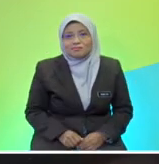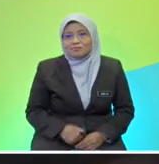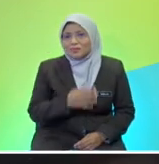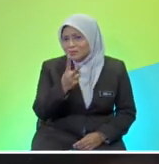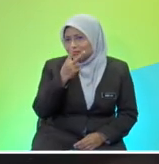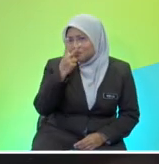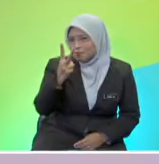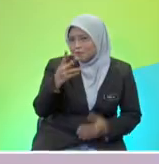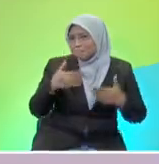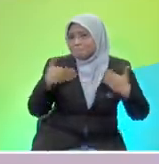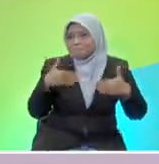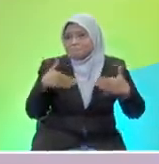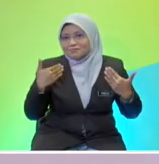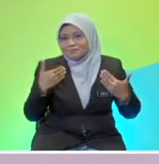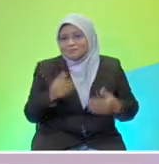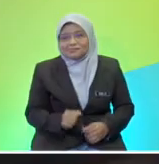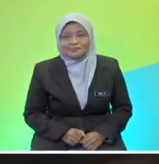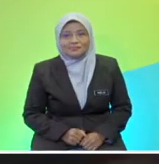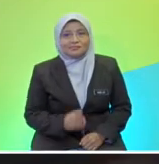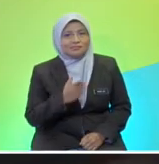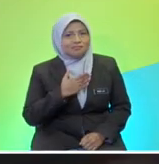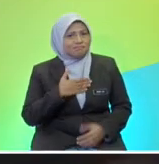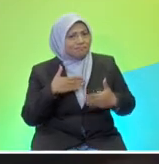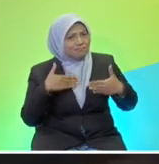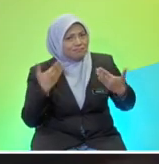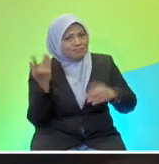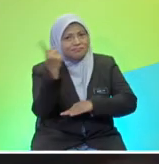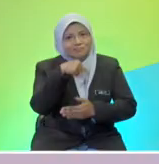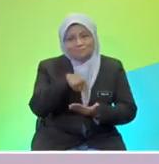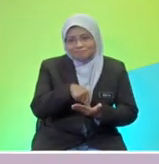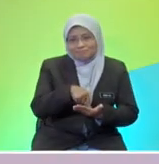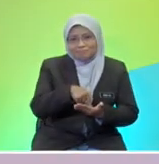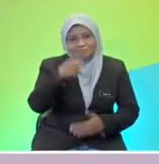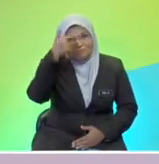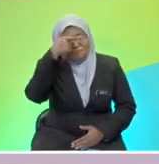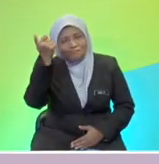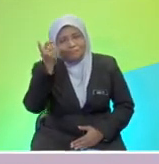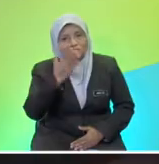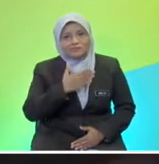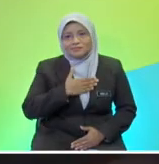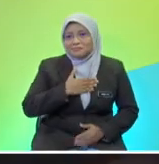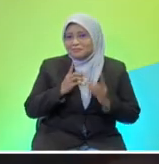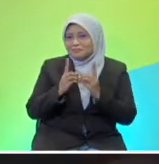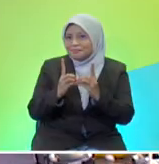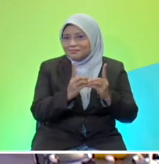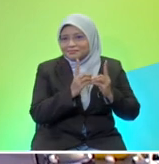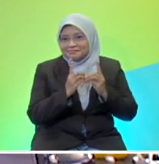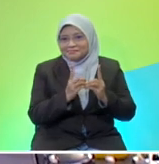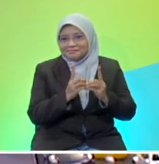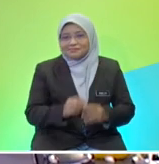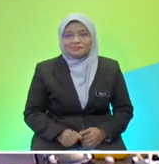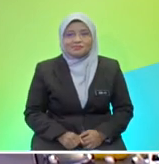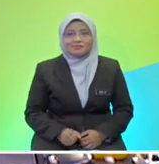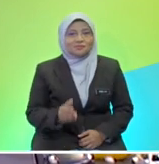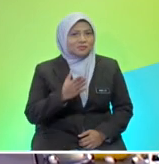so excited for today. Why? It's my birthday. Yes, I know.